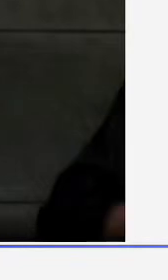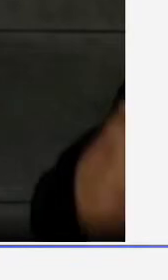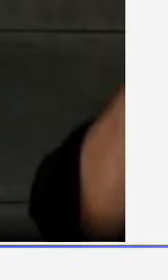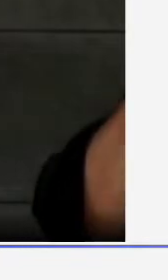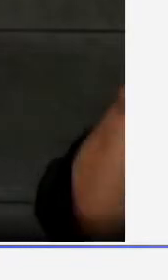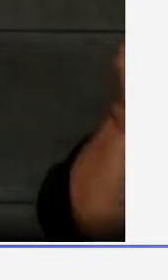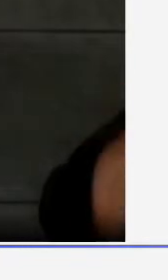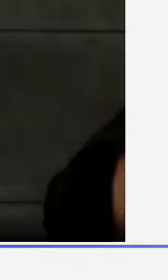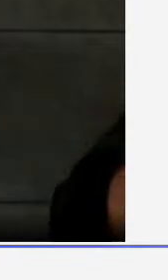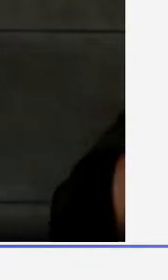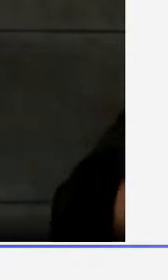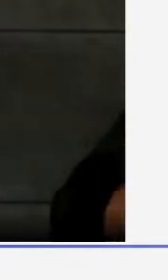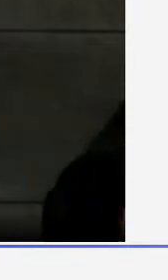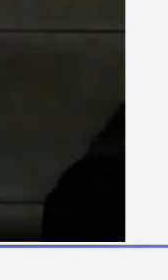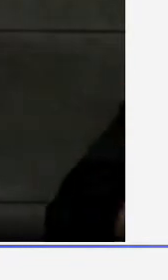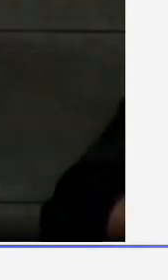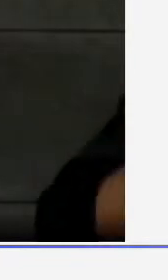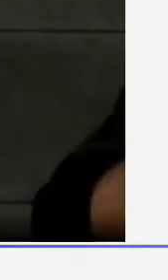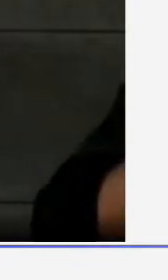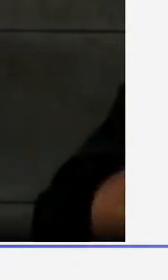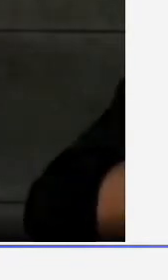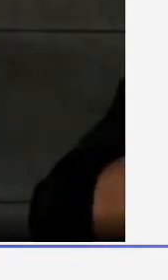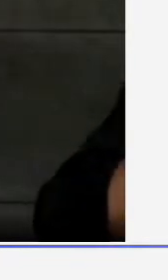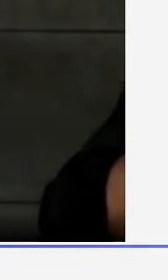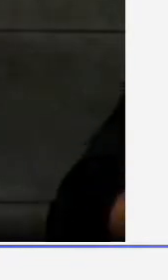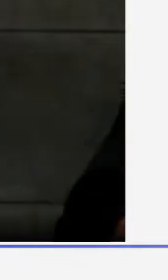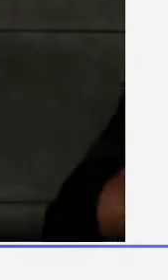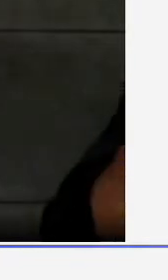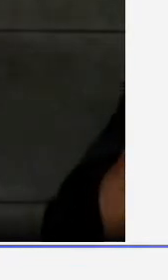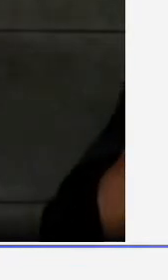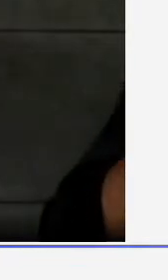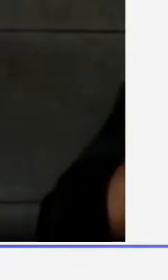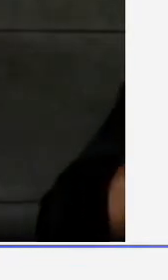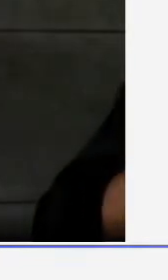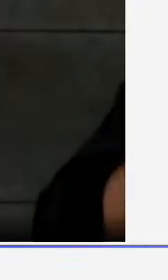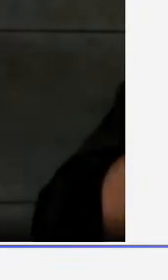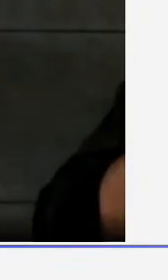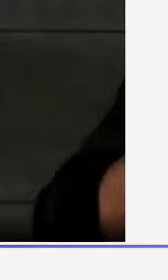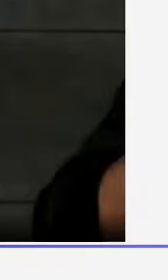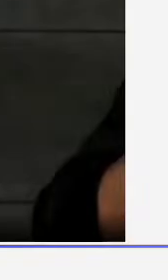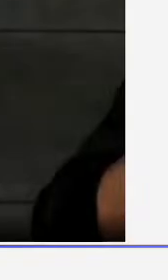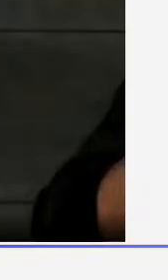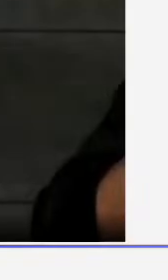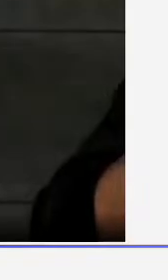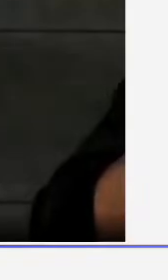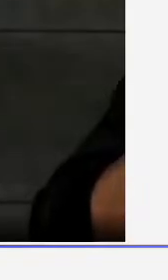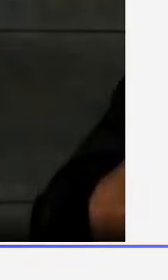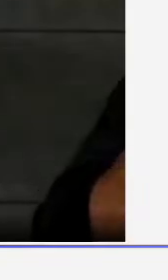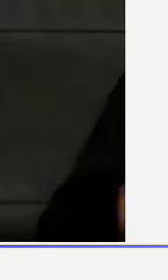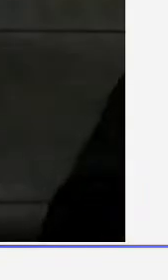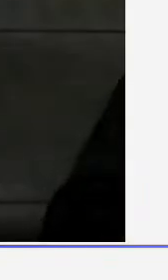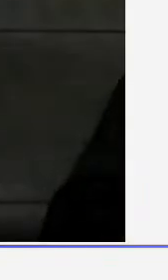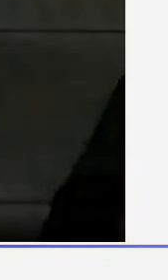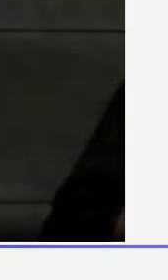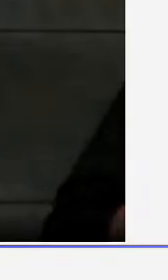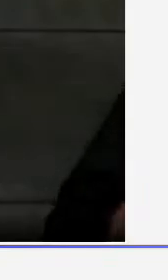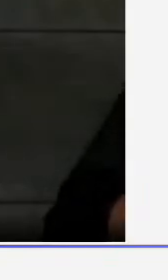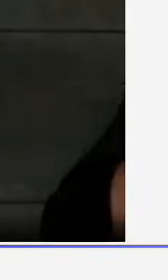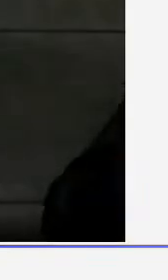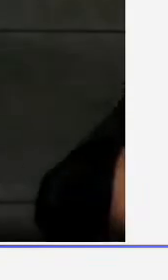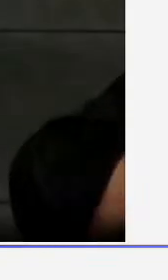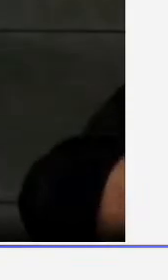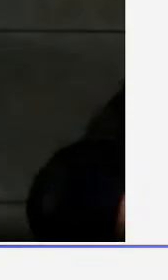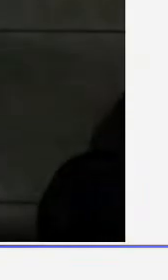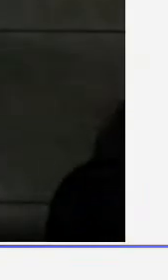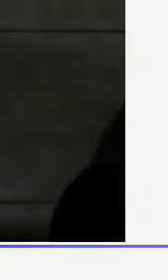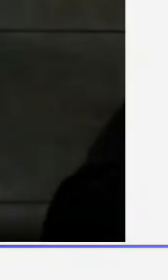remarks as well. It was wonderful. And Joe, Director Valiente, look, we go way back. We've had a few storms together over the years.